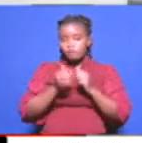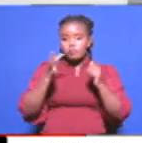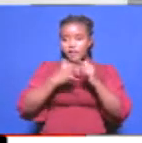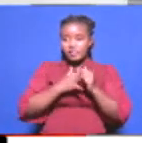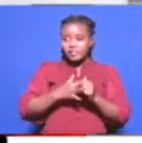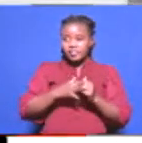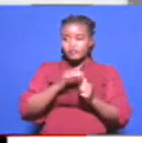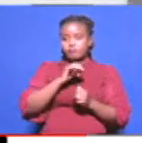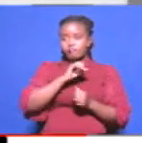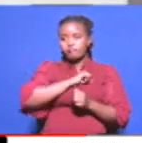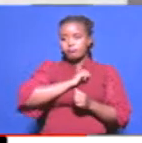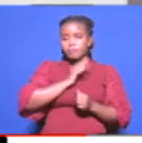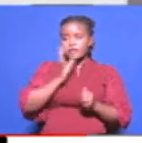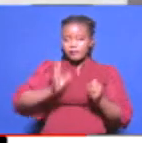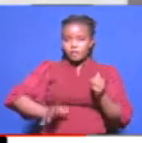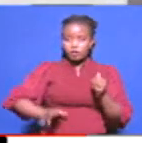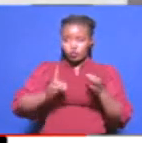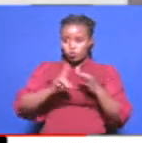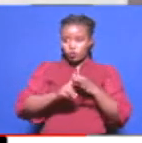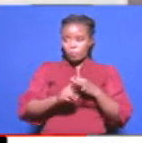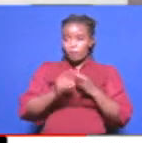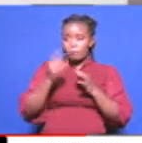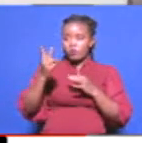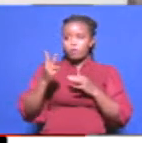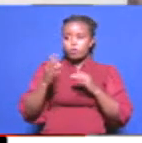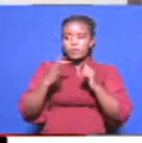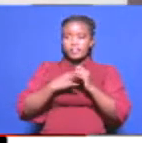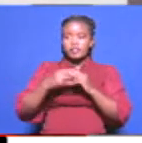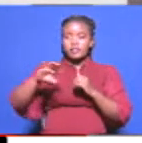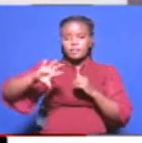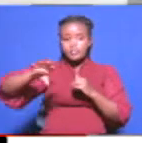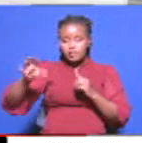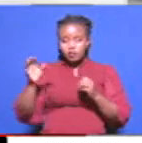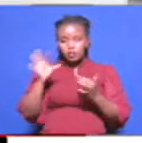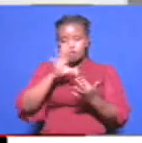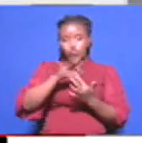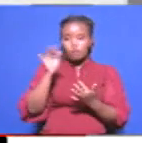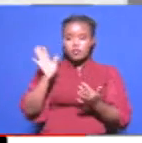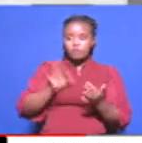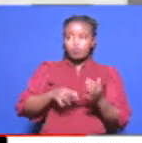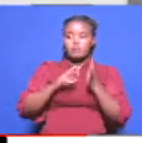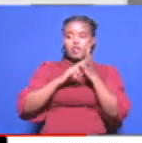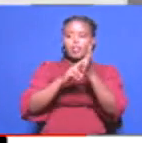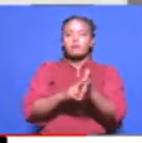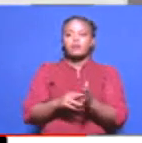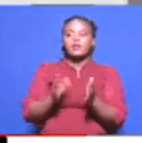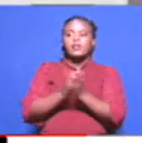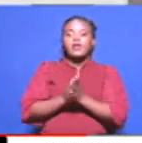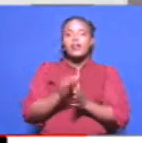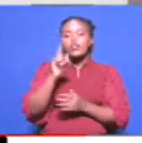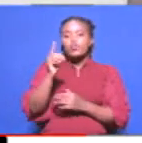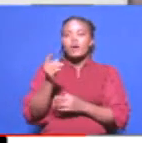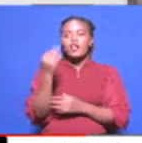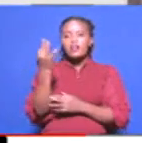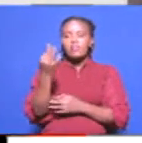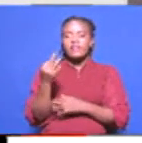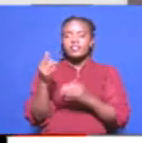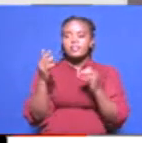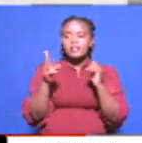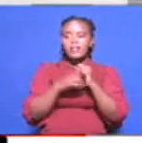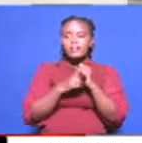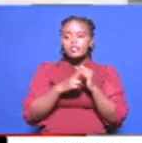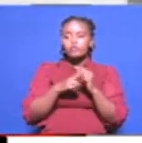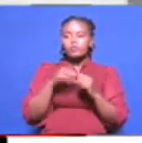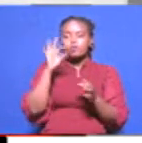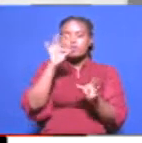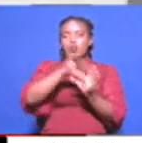candidates. 28 counties will nominate woman representative, and 138 constituencies will nominate candidates for